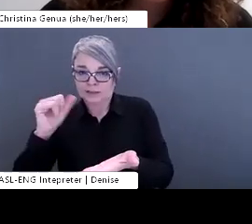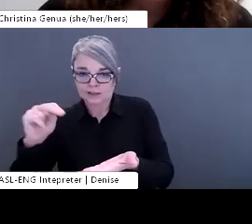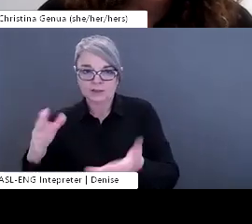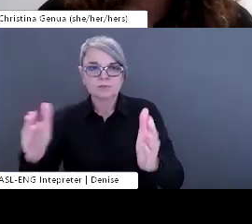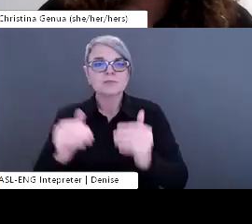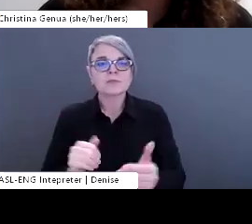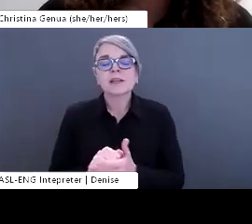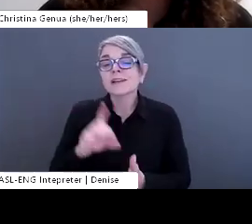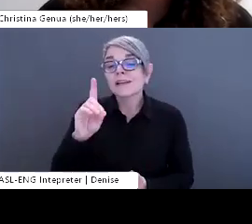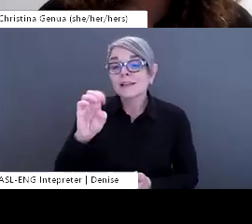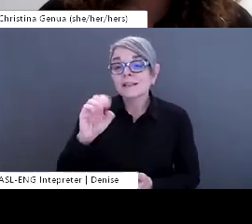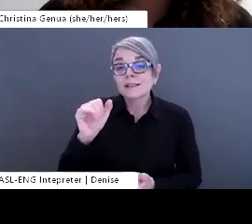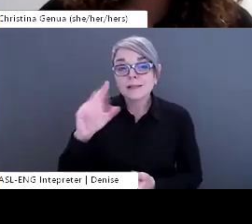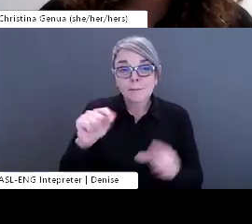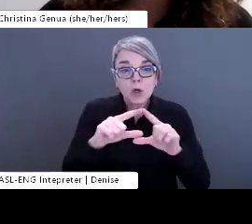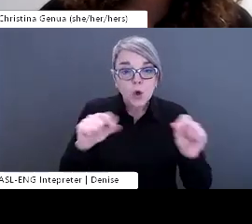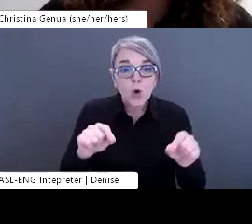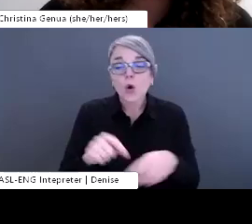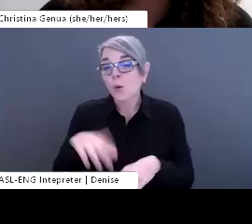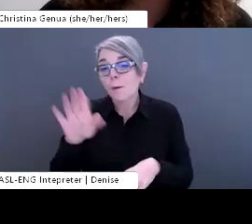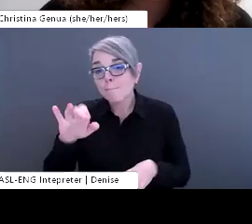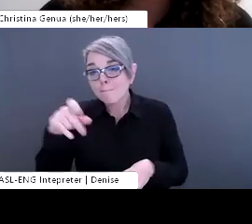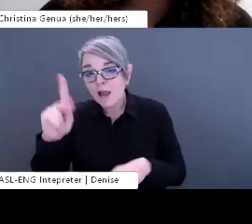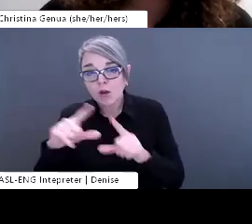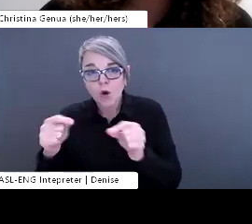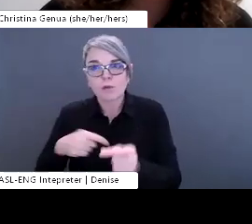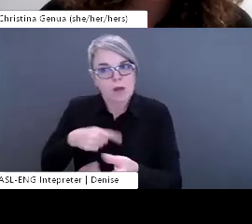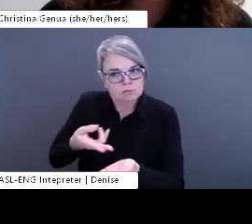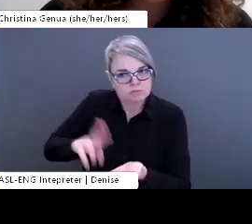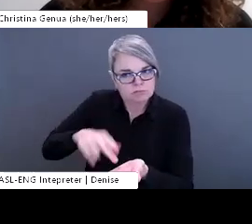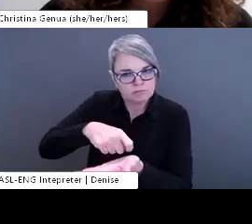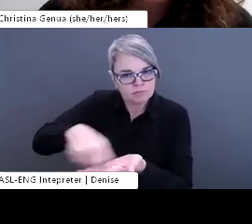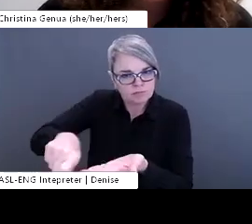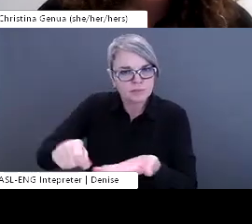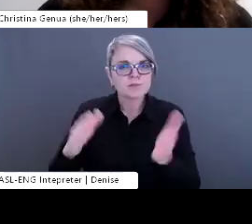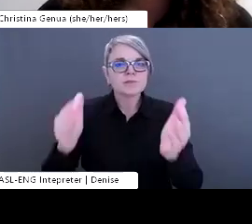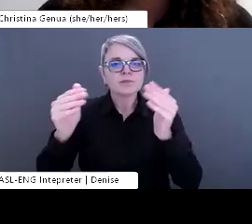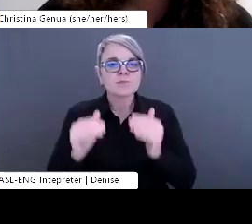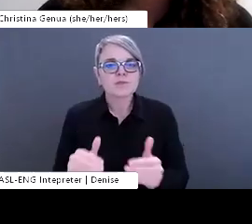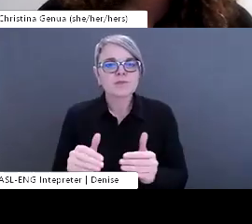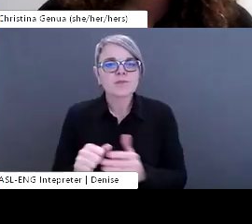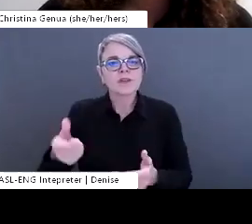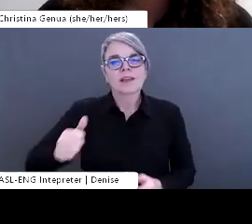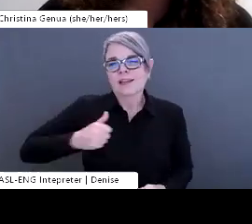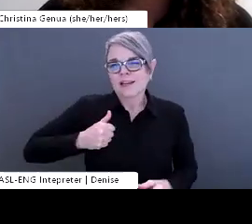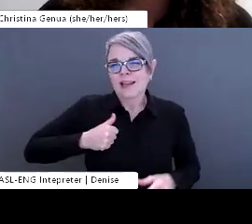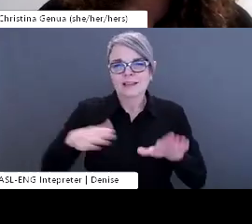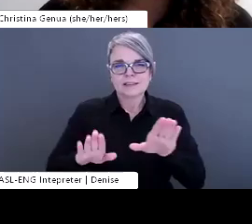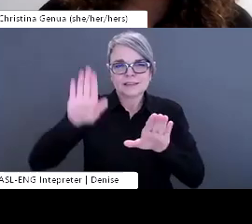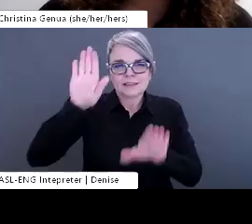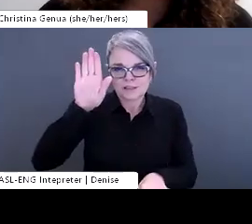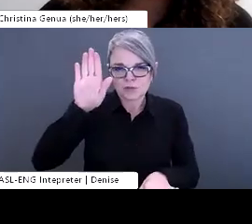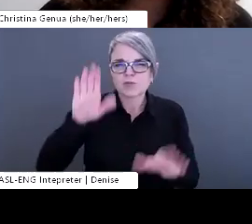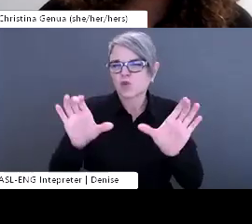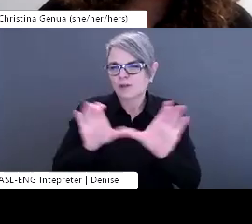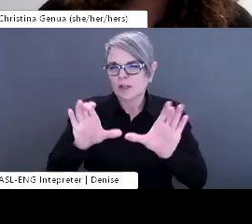a certificate of Canadian citizenship or a certificate of naturalization, and or an IRCC